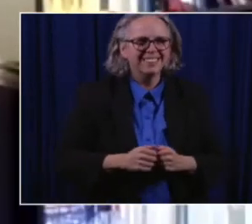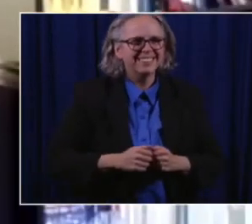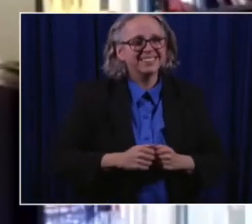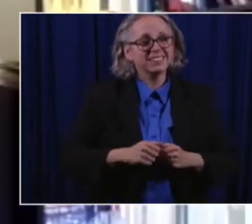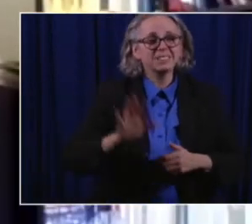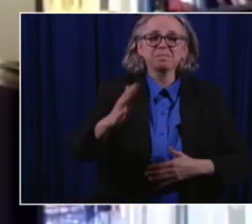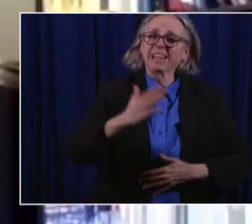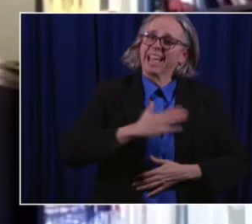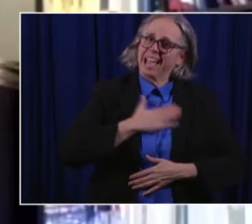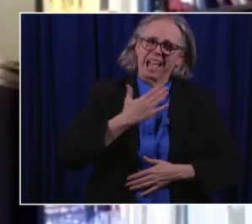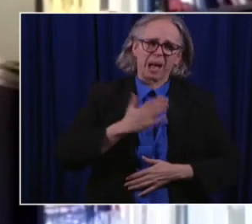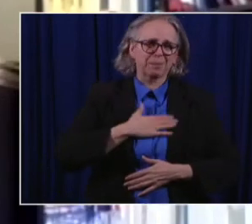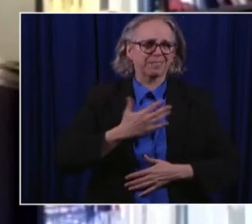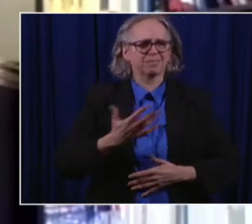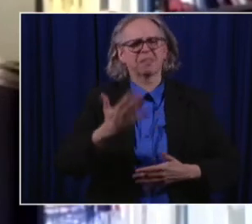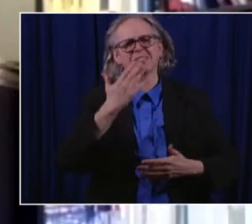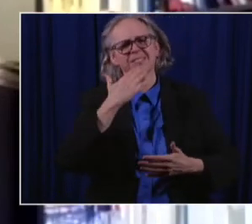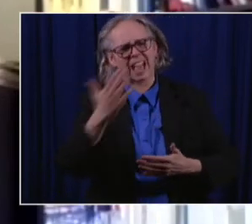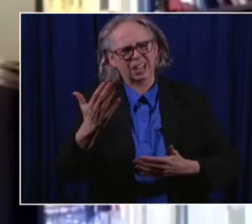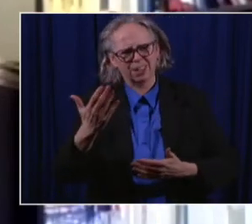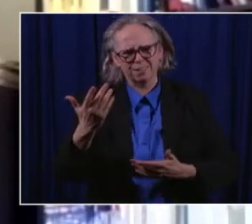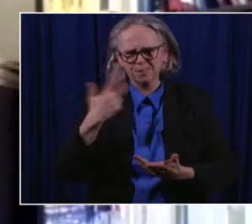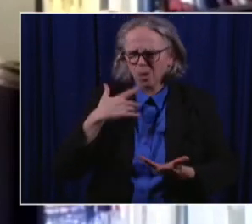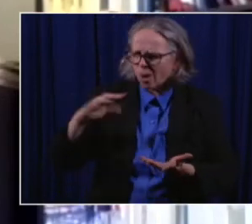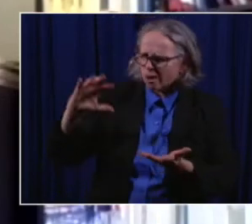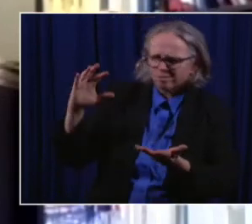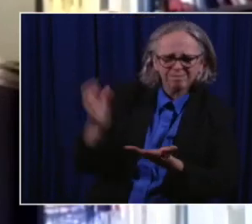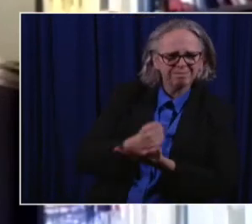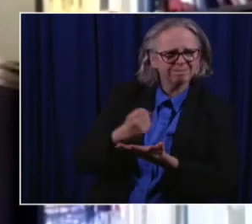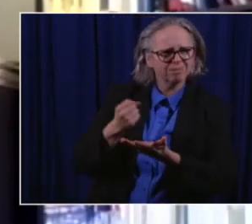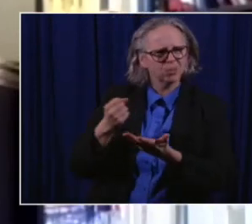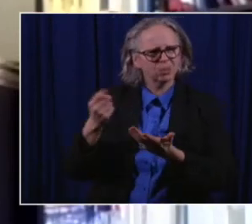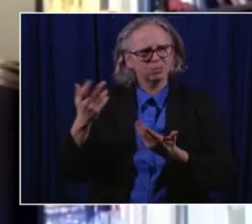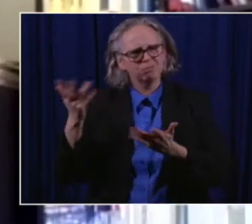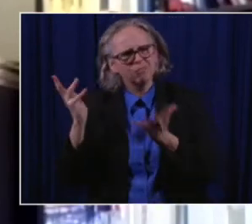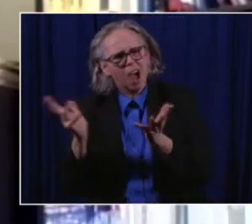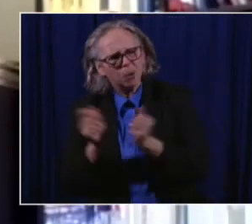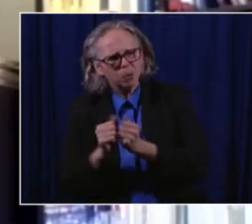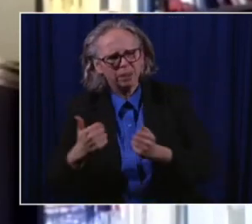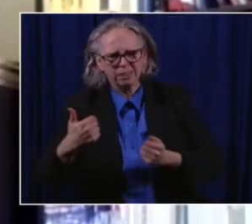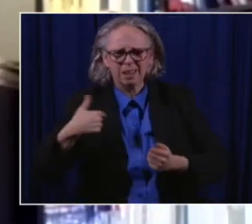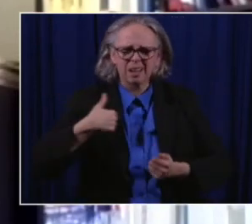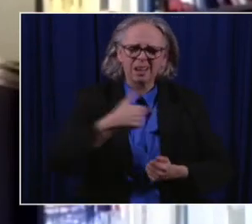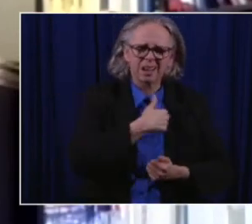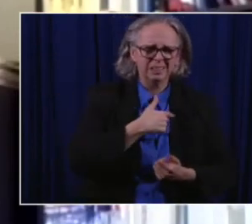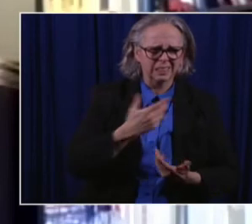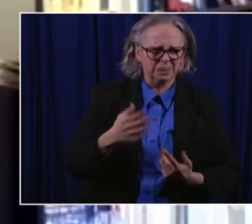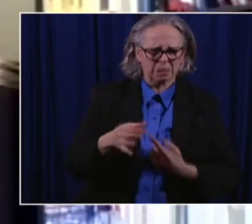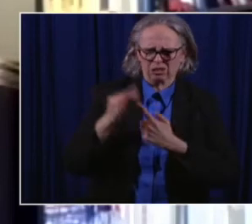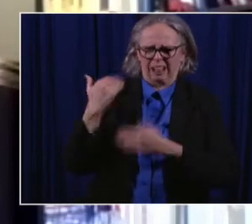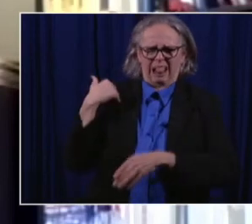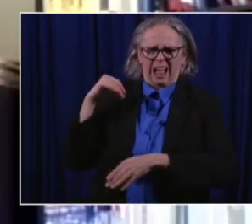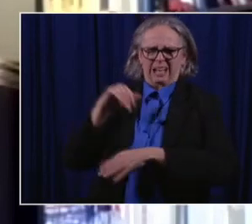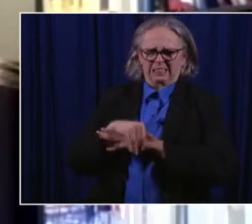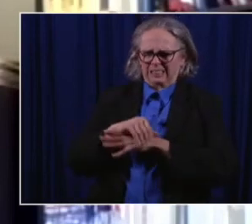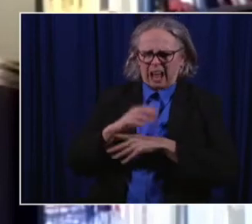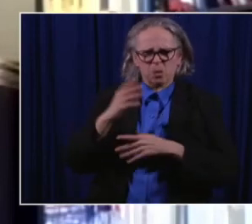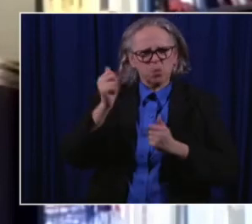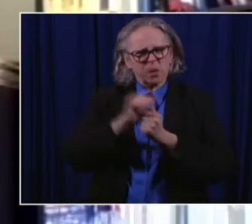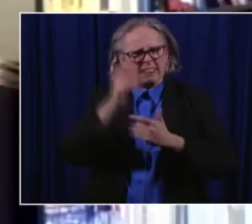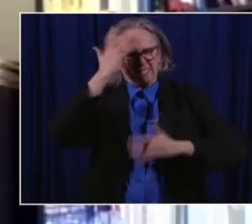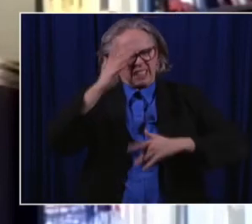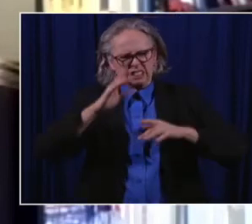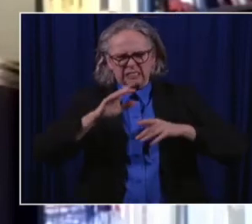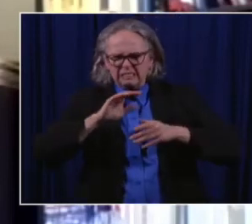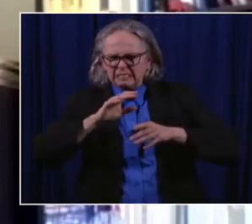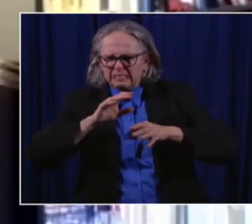again for taking the time to talk with and listen to the infectious disease doctors across Ohio last night. We really appreciate everything you